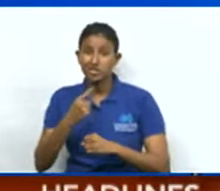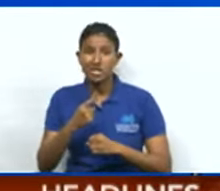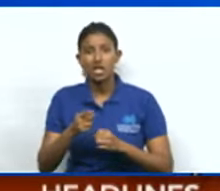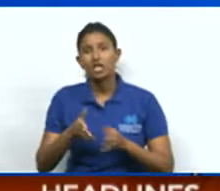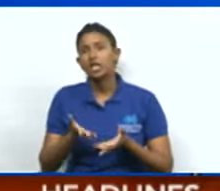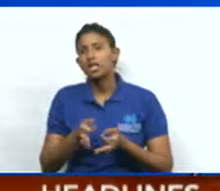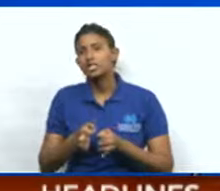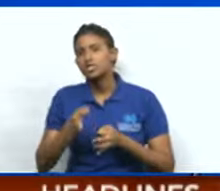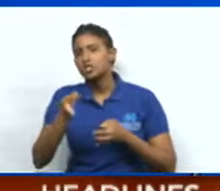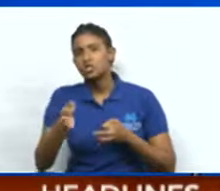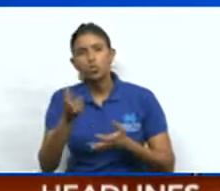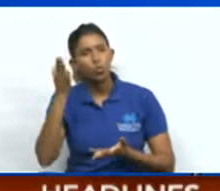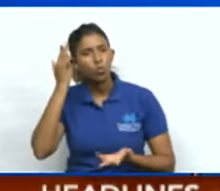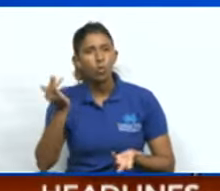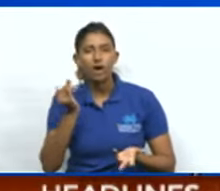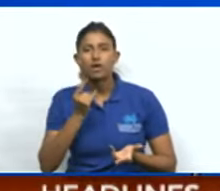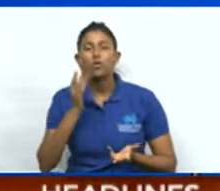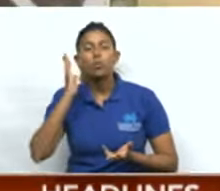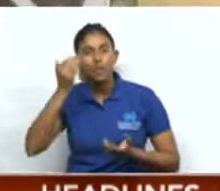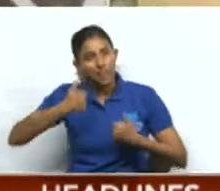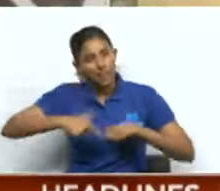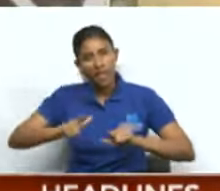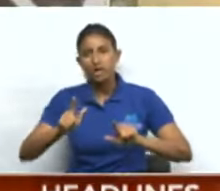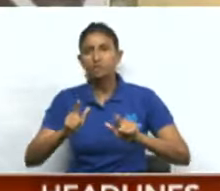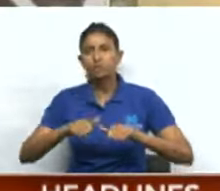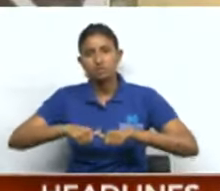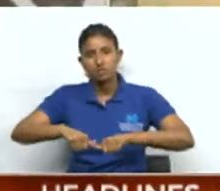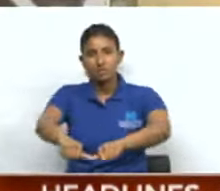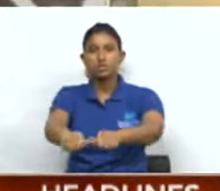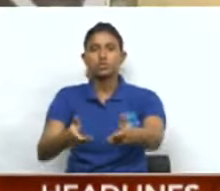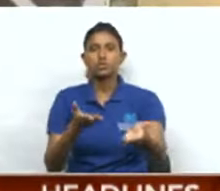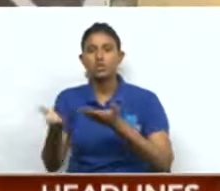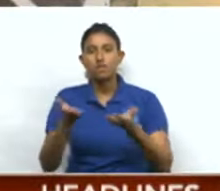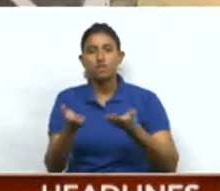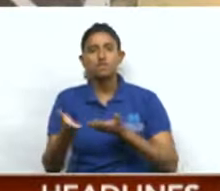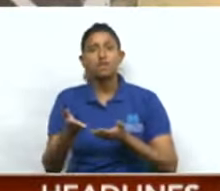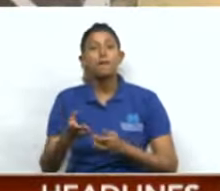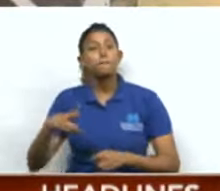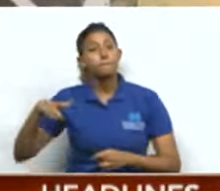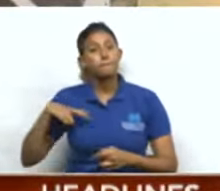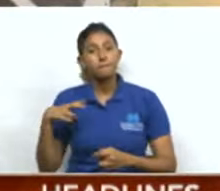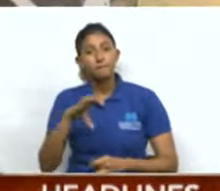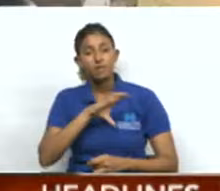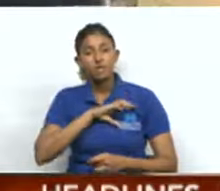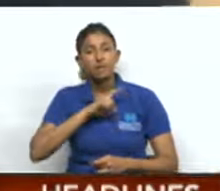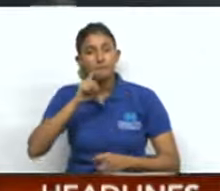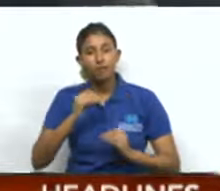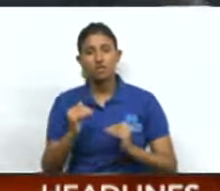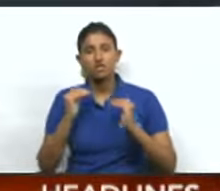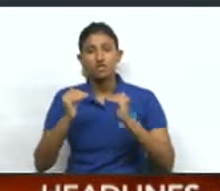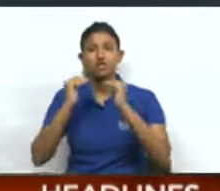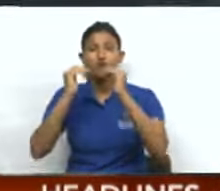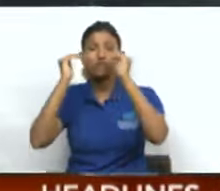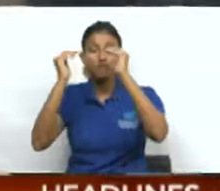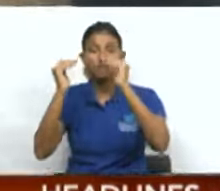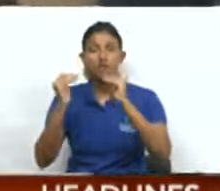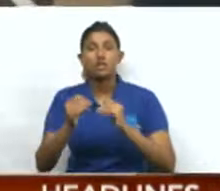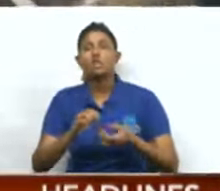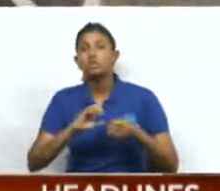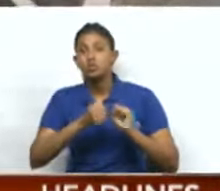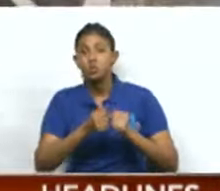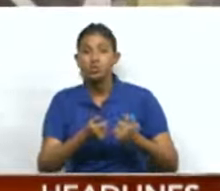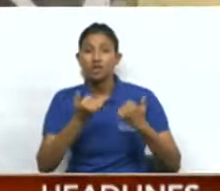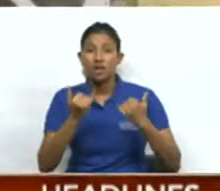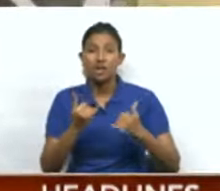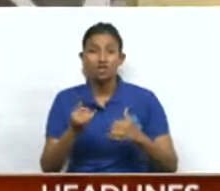to 65 will allow for continuity of service, since the Commissioner of Police must ascend through the ranks. And given the current rate of promotions,